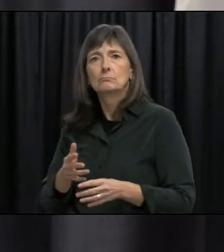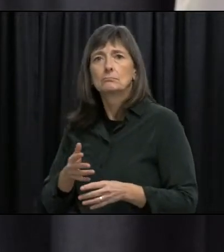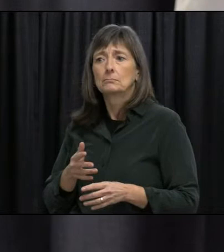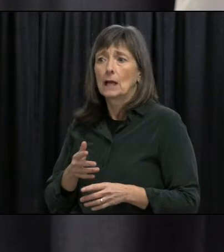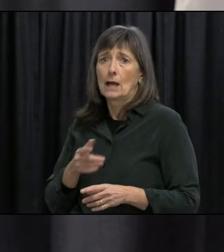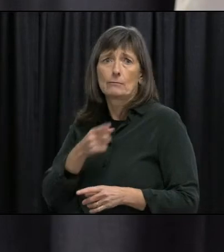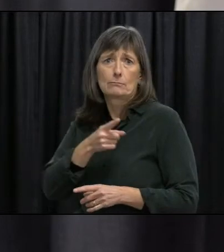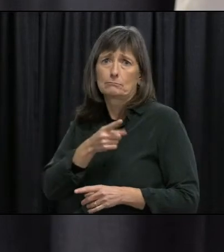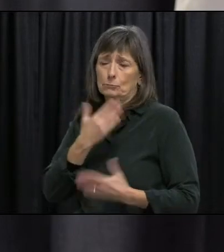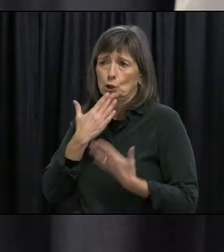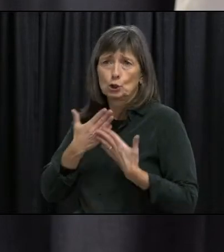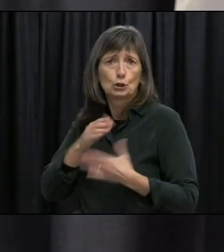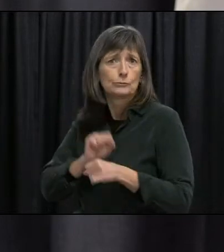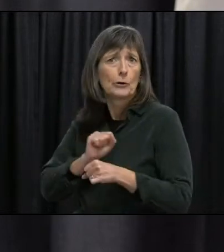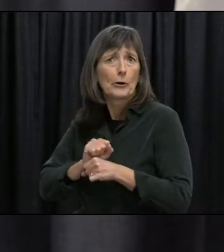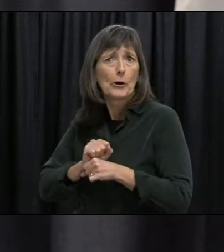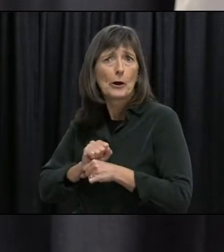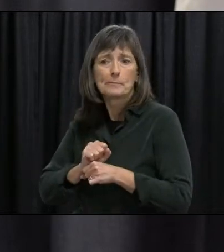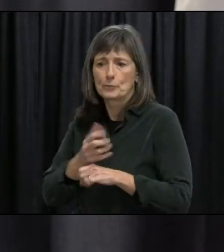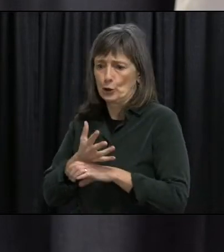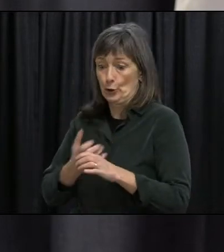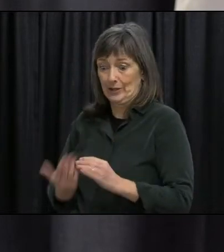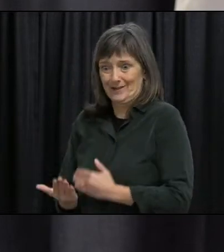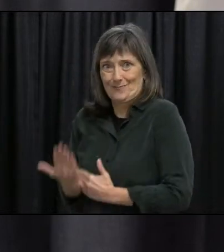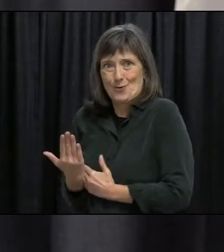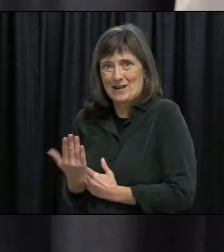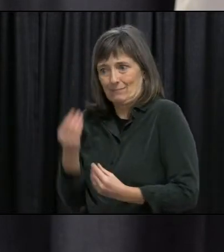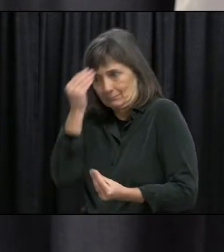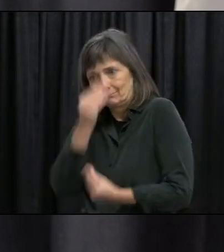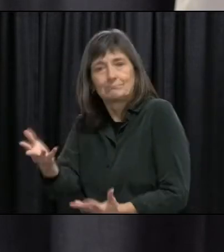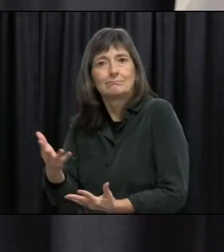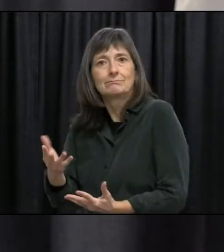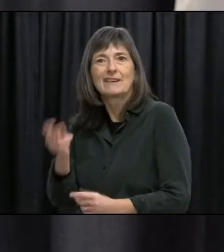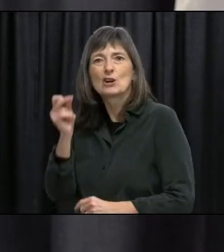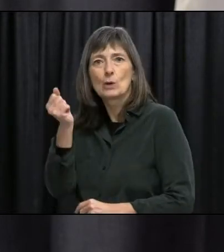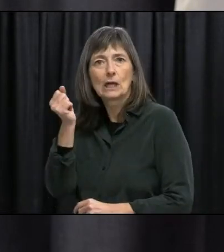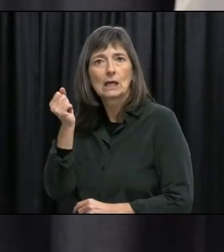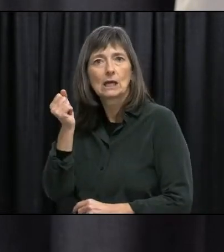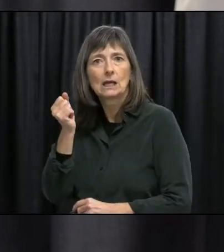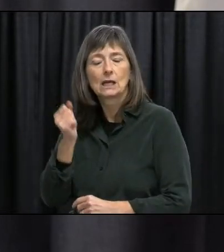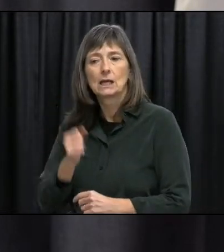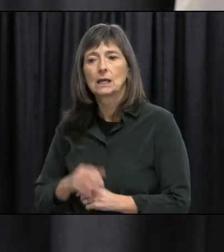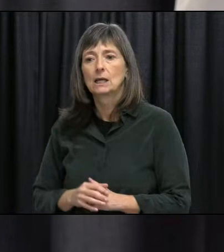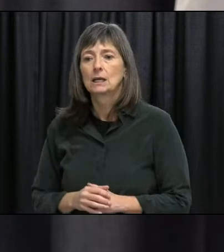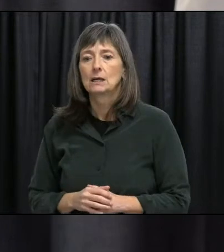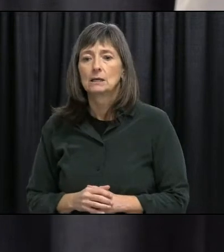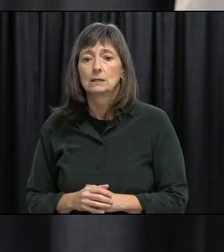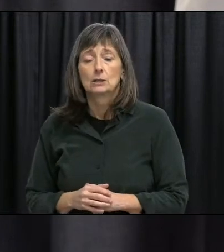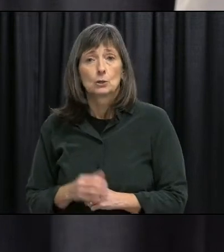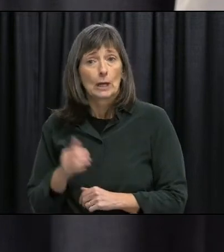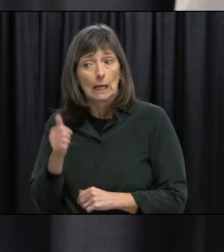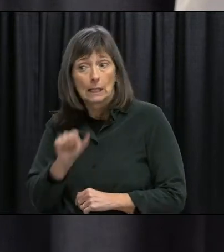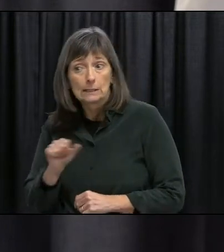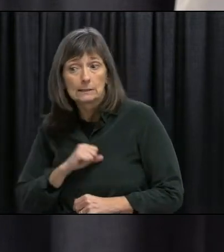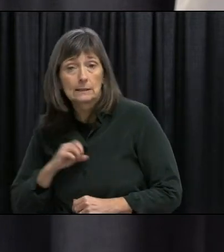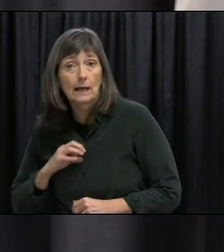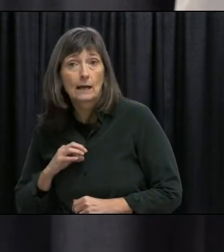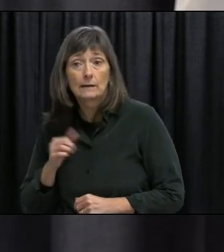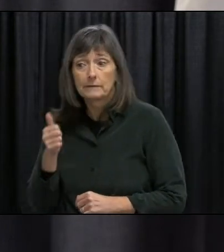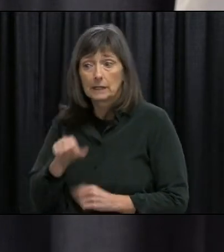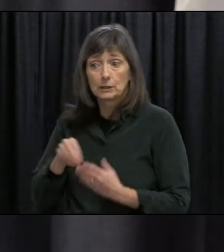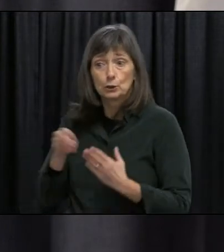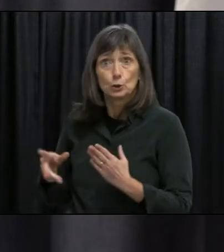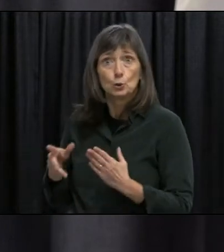so diligently, and notifications were out early this morning. And if any student or staff member is considered a